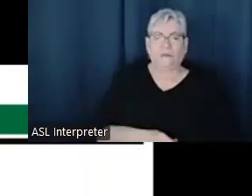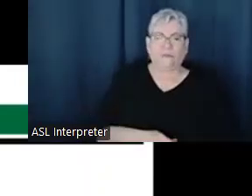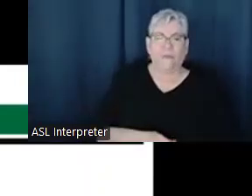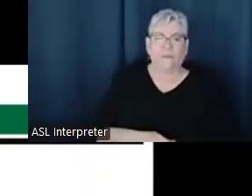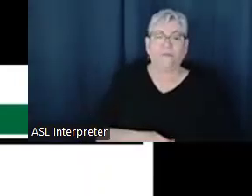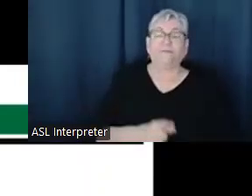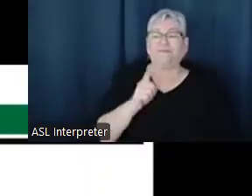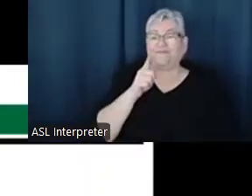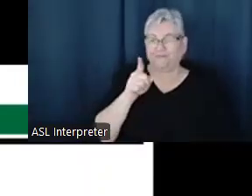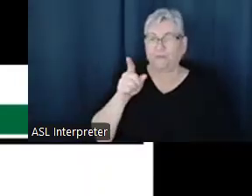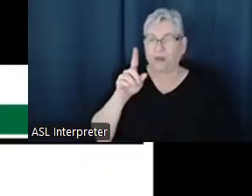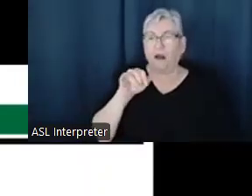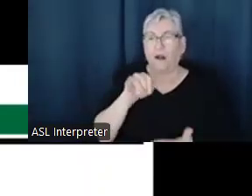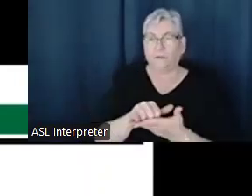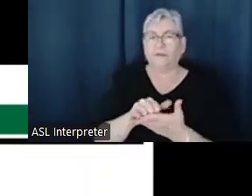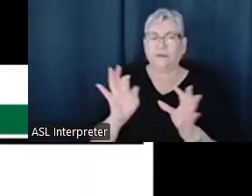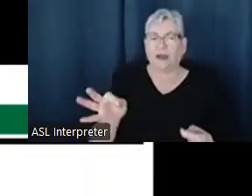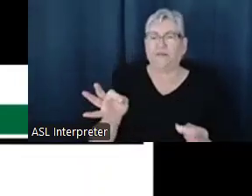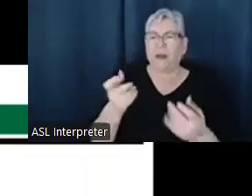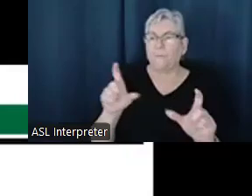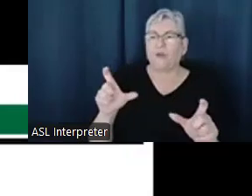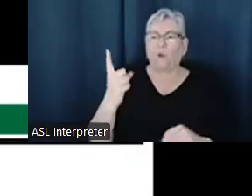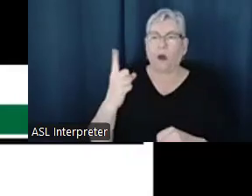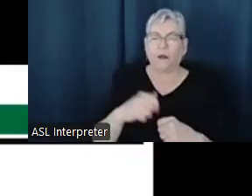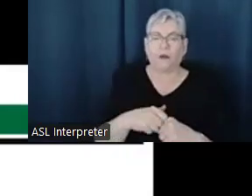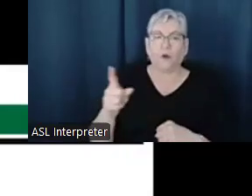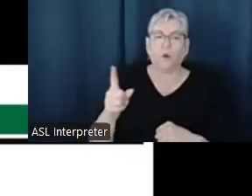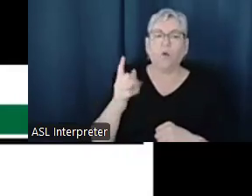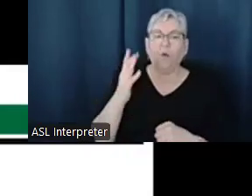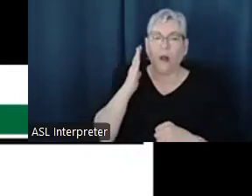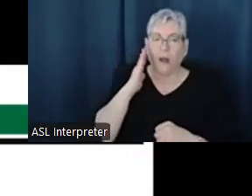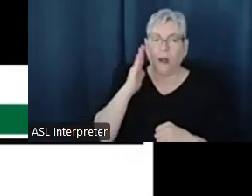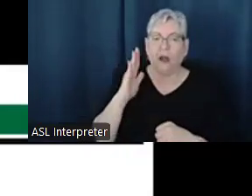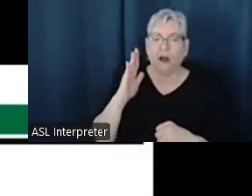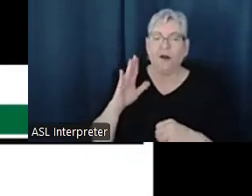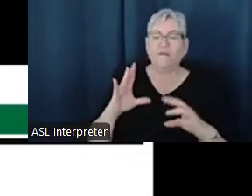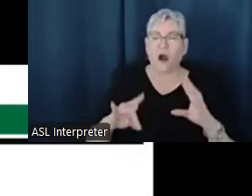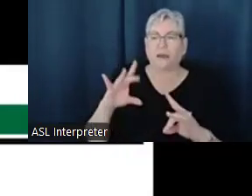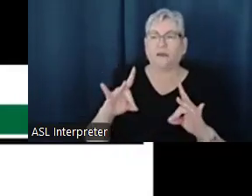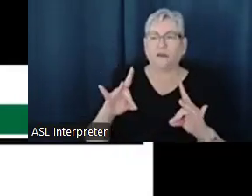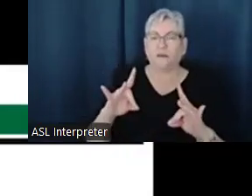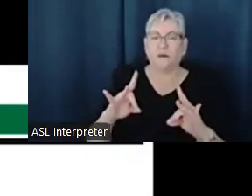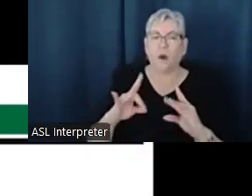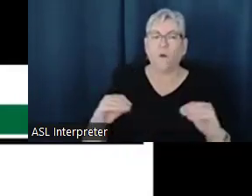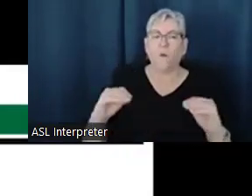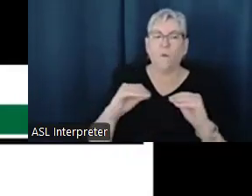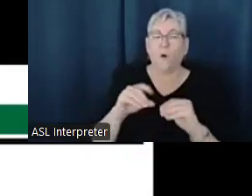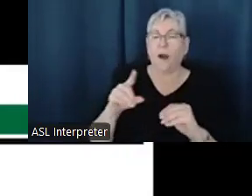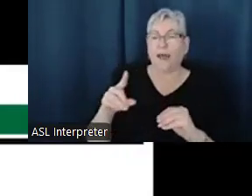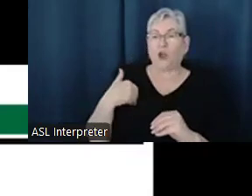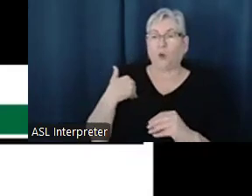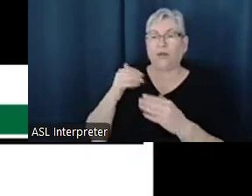is definitely a huge one, and I think that you'll probably find a bit more within the youth leadership